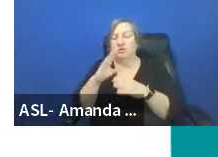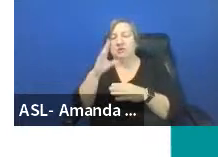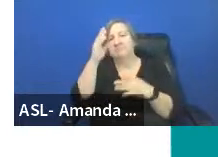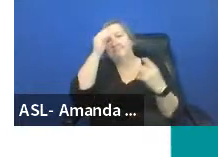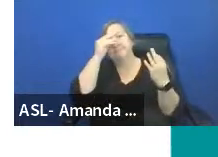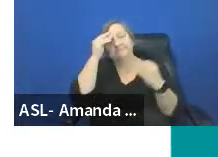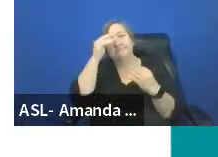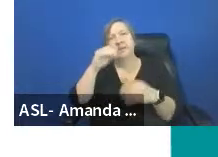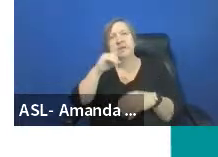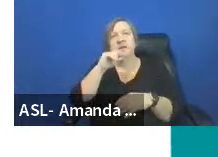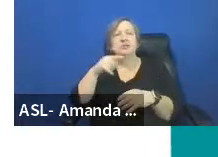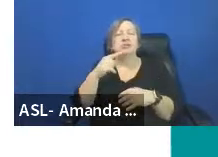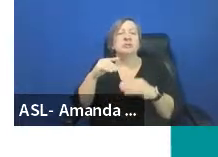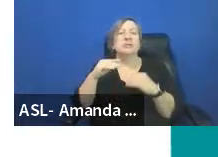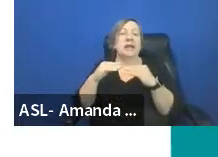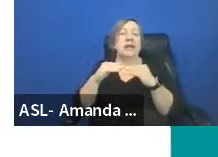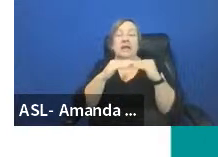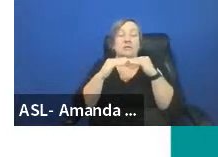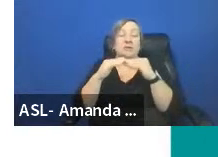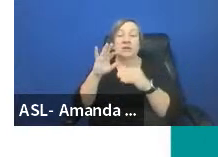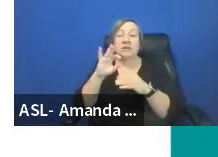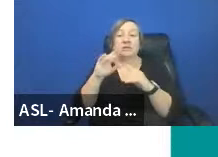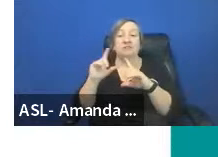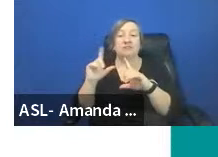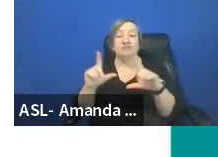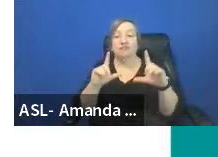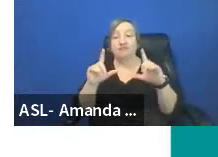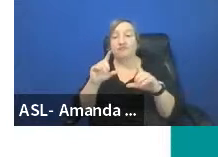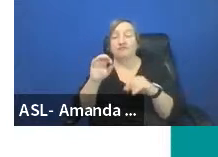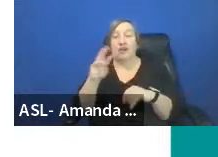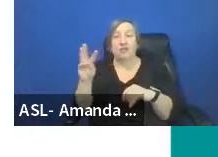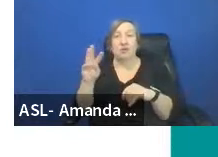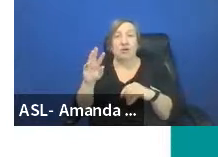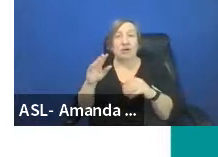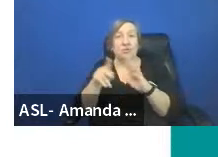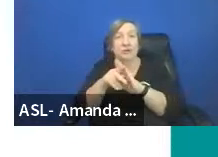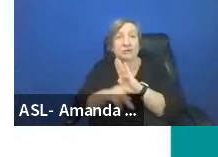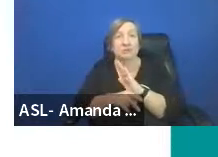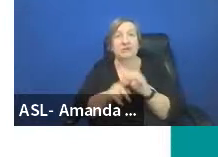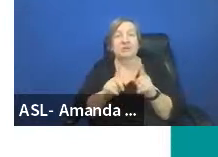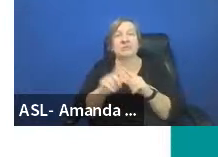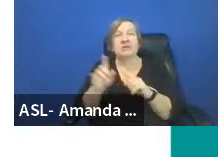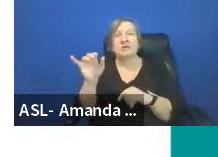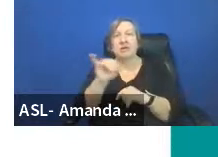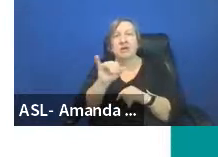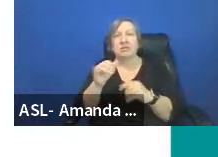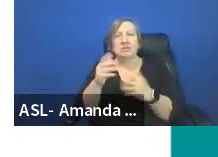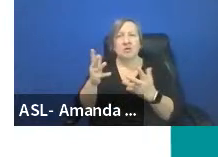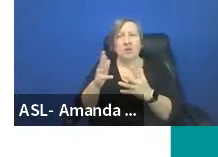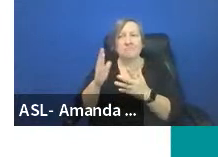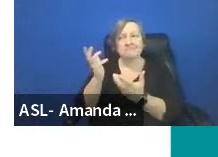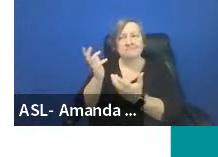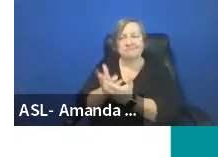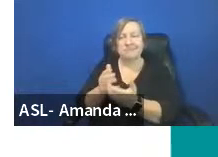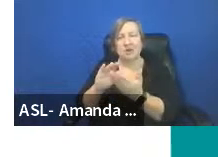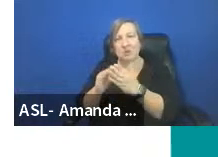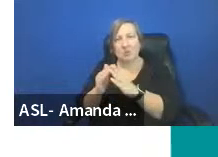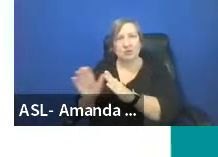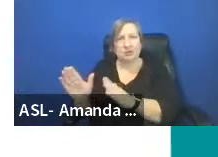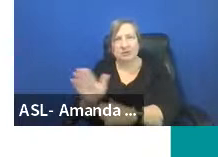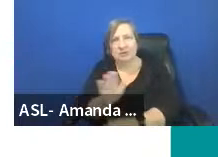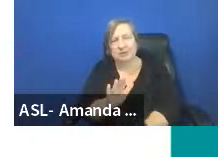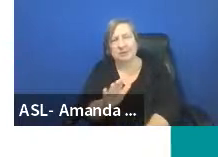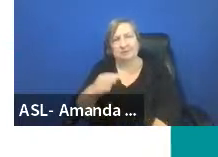only equity framework principles, but also the diverse needs and perspectives of our various communities. This will be a